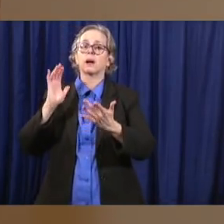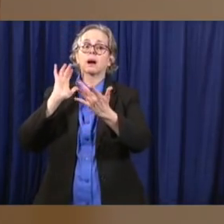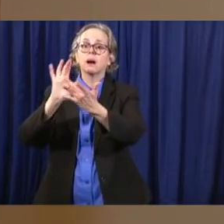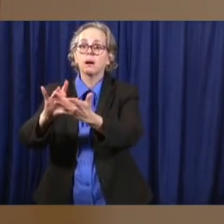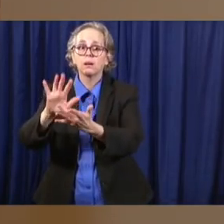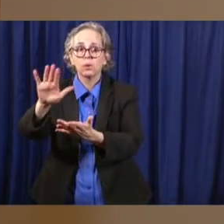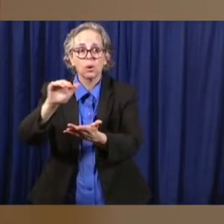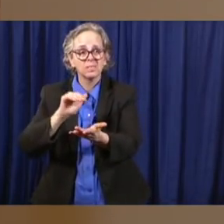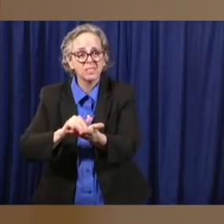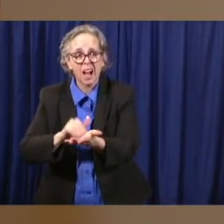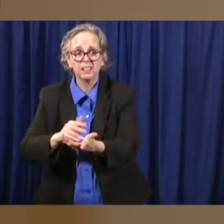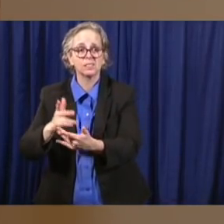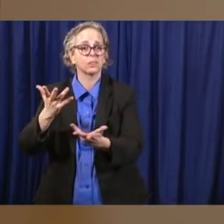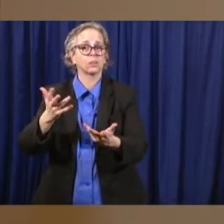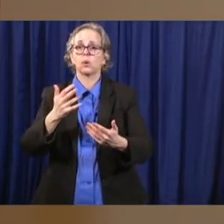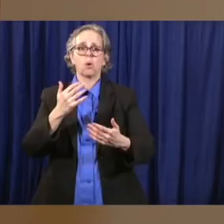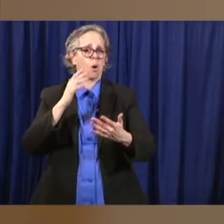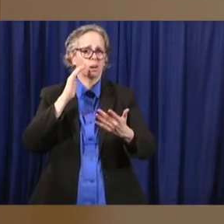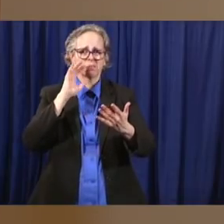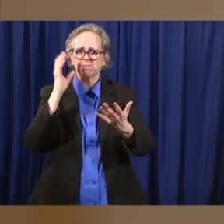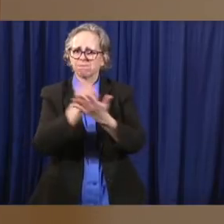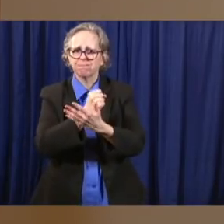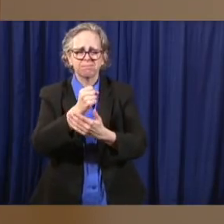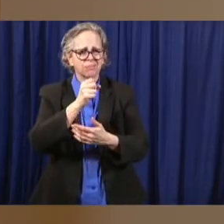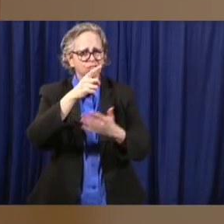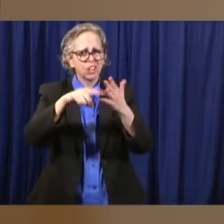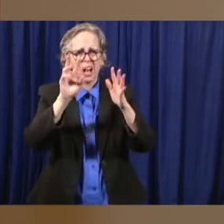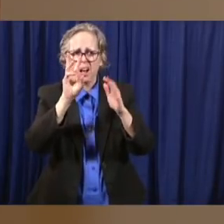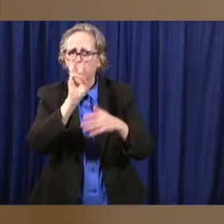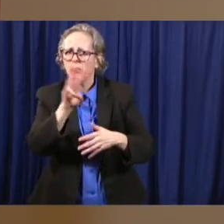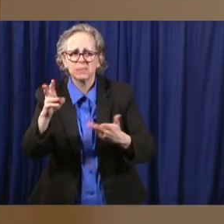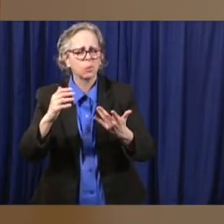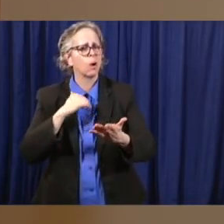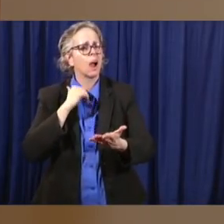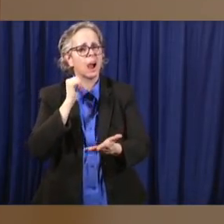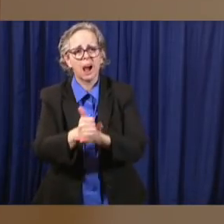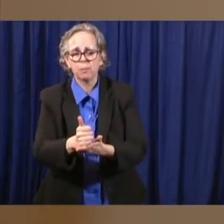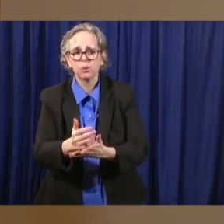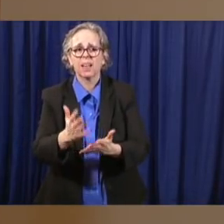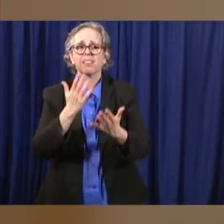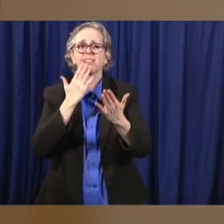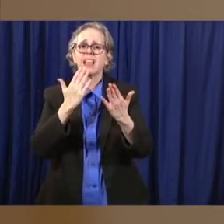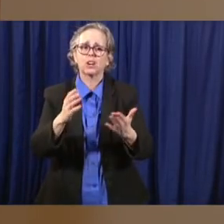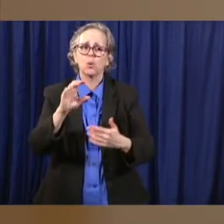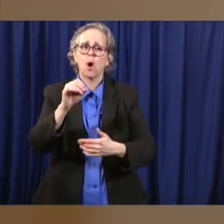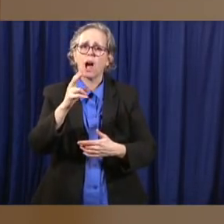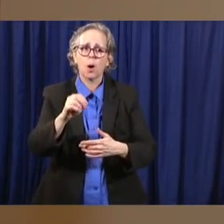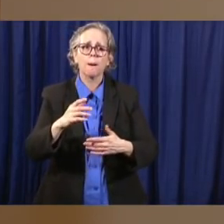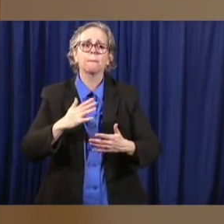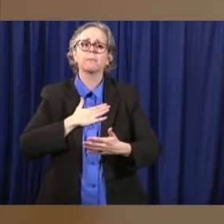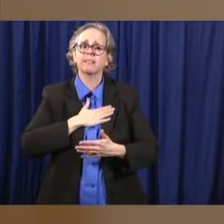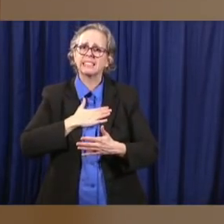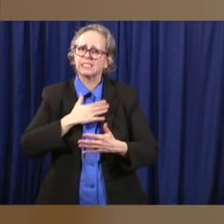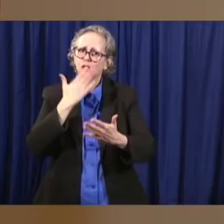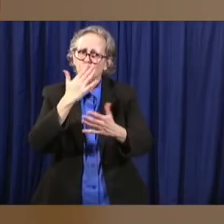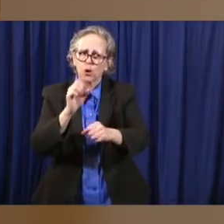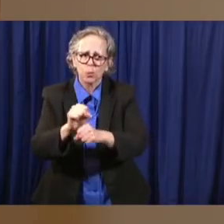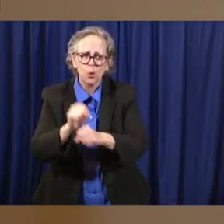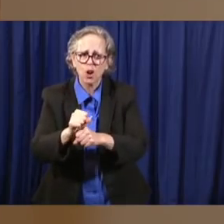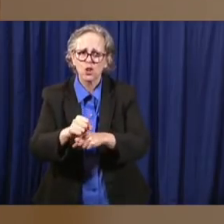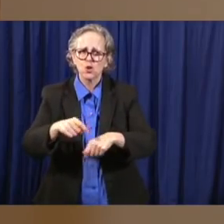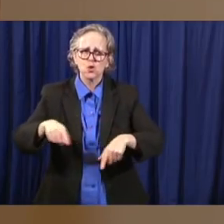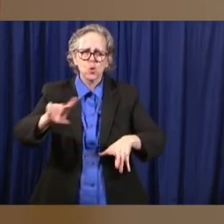want to help you. So thank you so much, Ohio. Keep up the good work. You are winning the war. We are helping